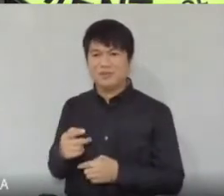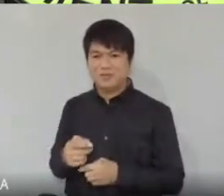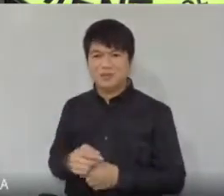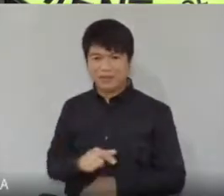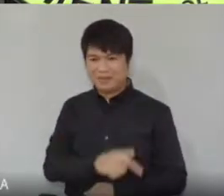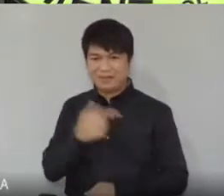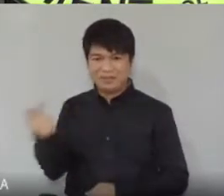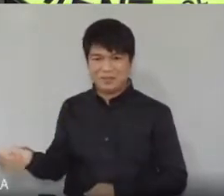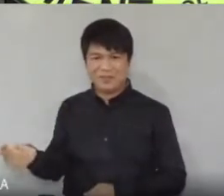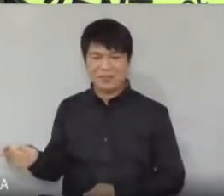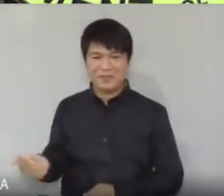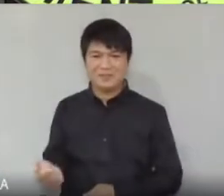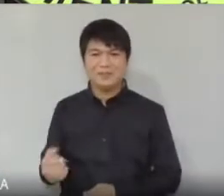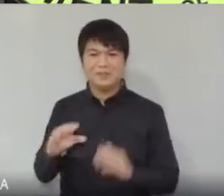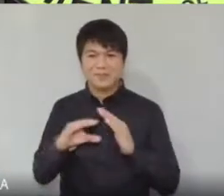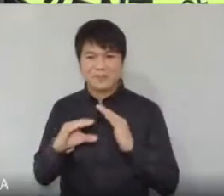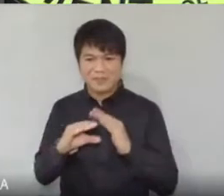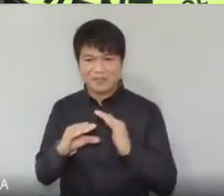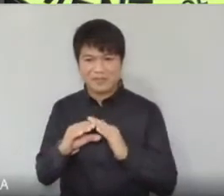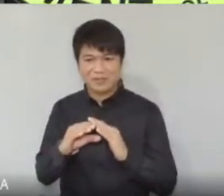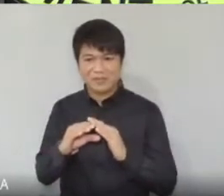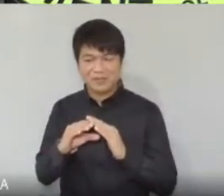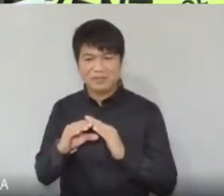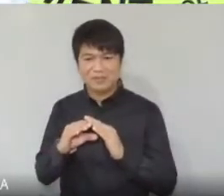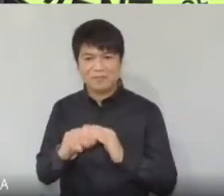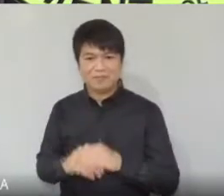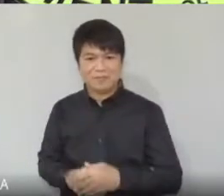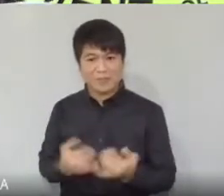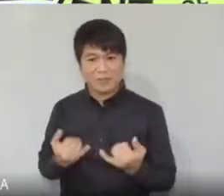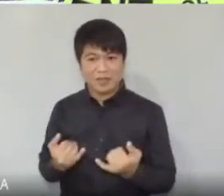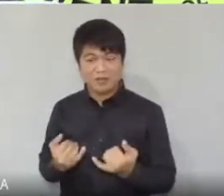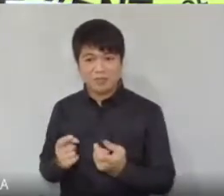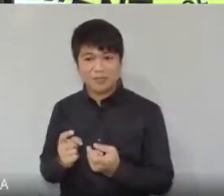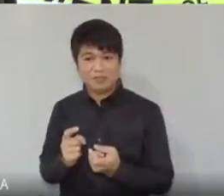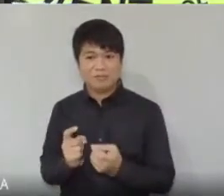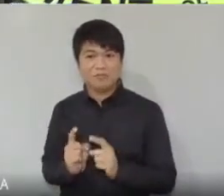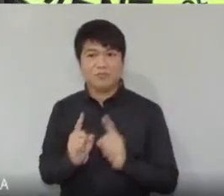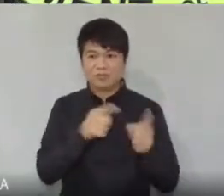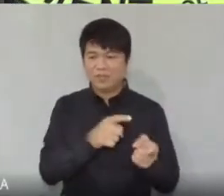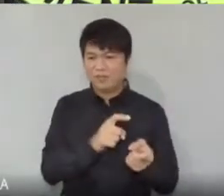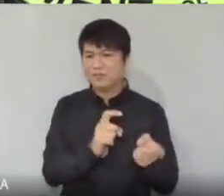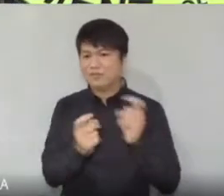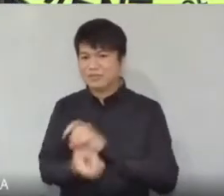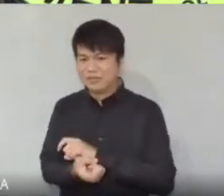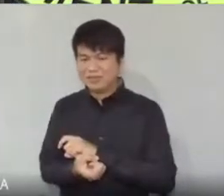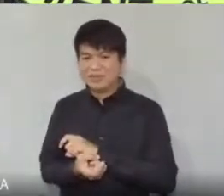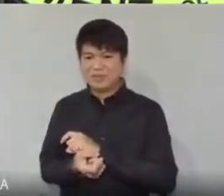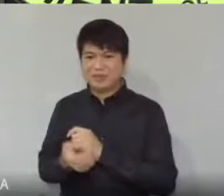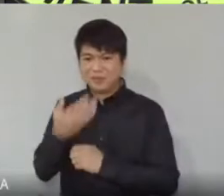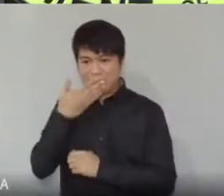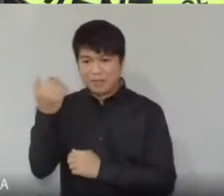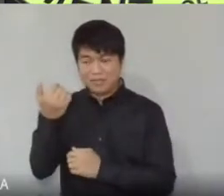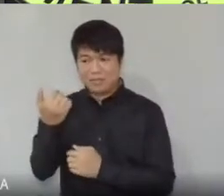rural communities. So our last but not the least speaker for this afternoon is the current head of the Integrated Provincial